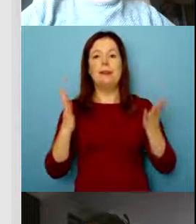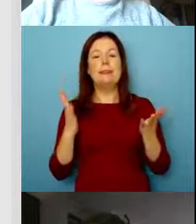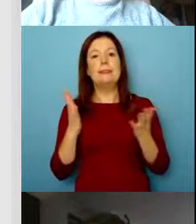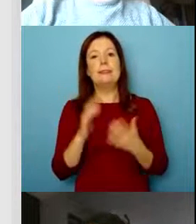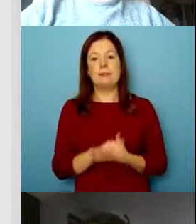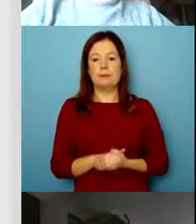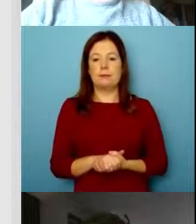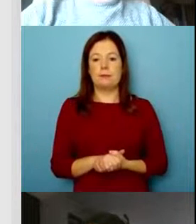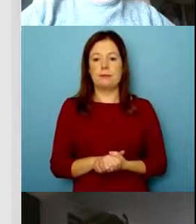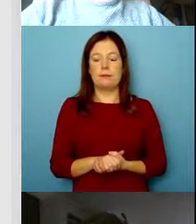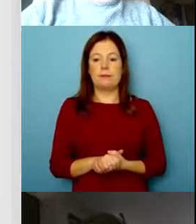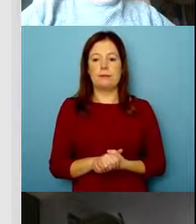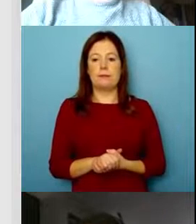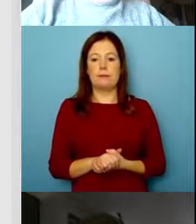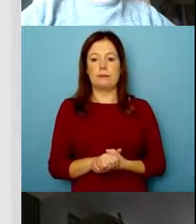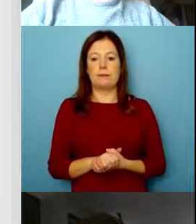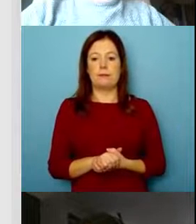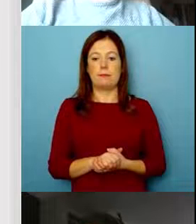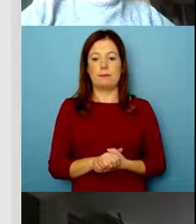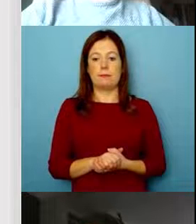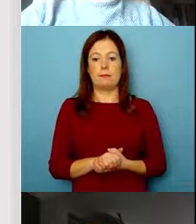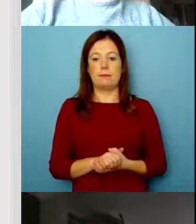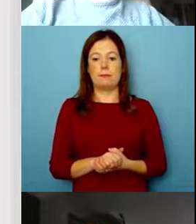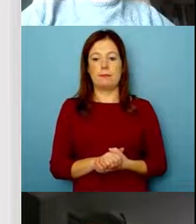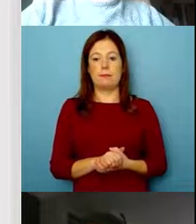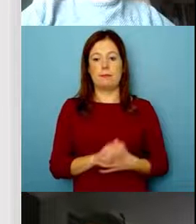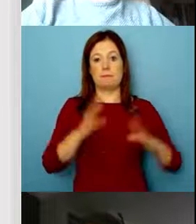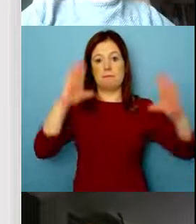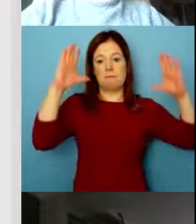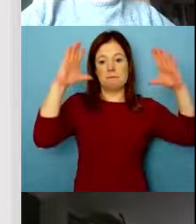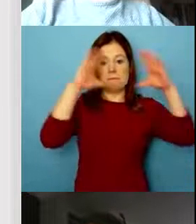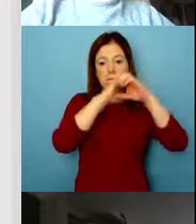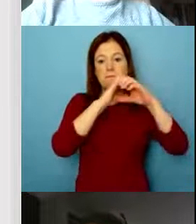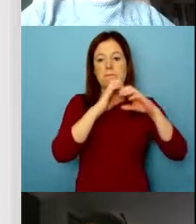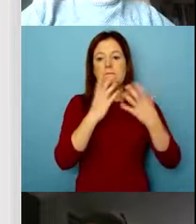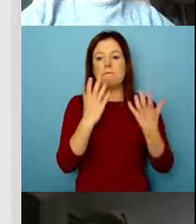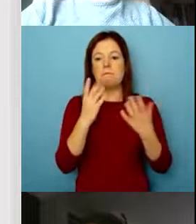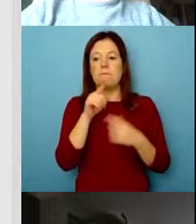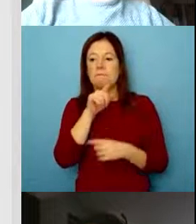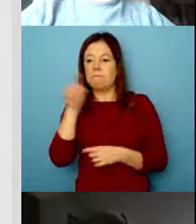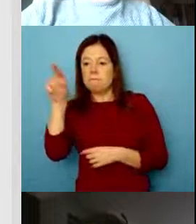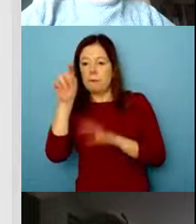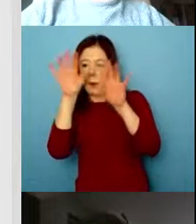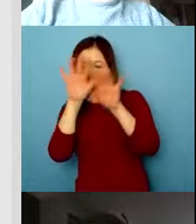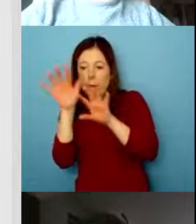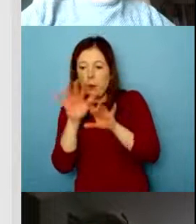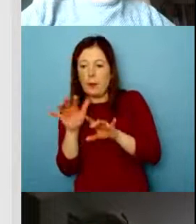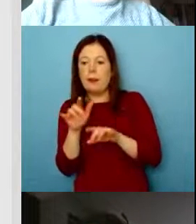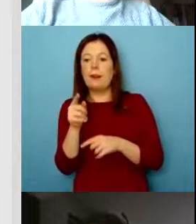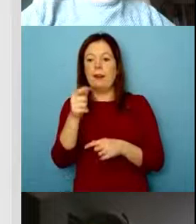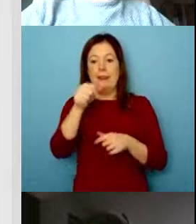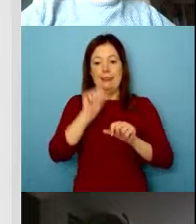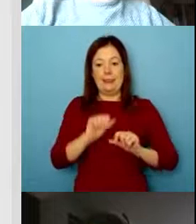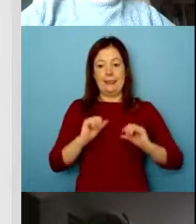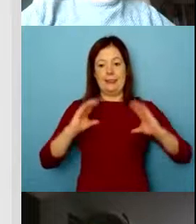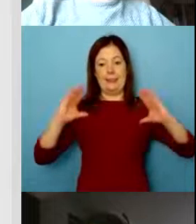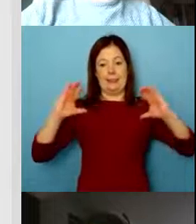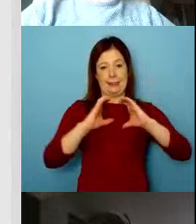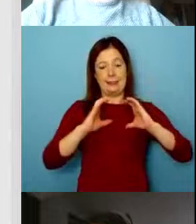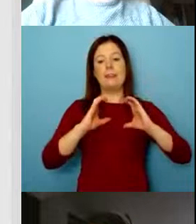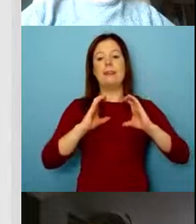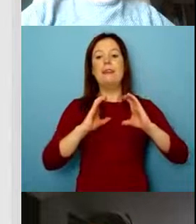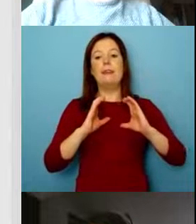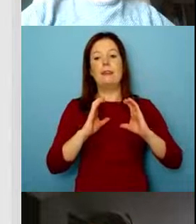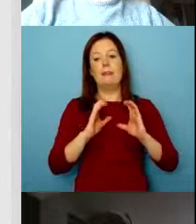screens. So if they have macular degeneration or cataracts or glaucoma, here's how TV screens can